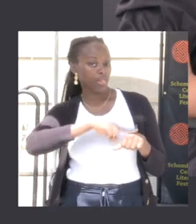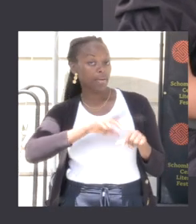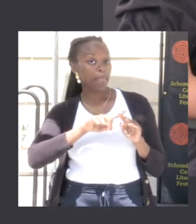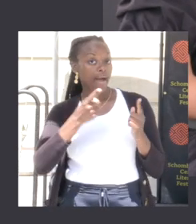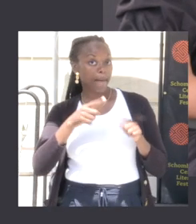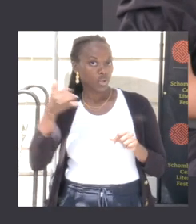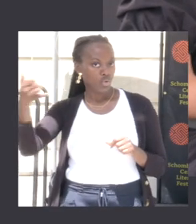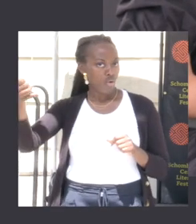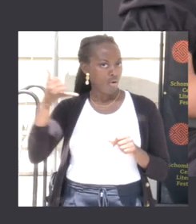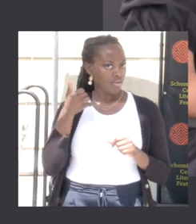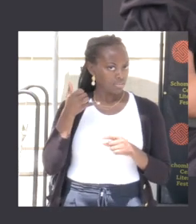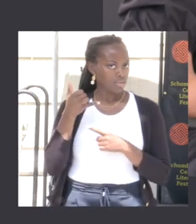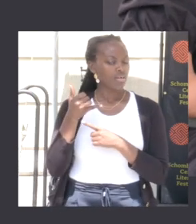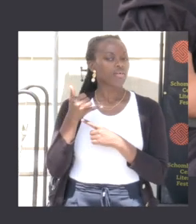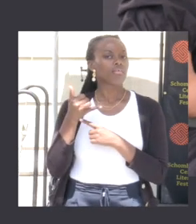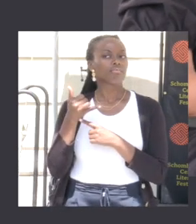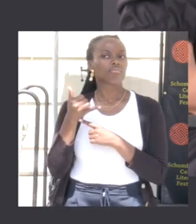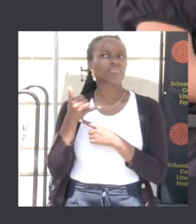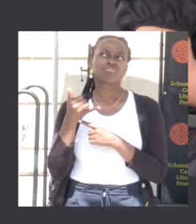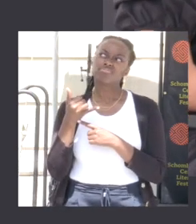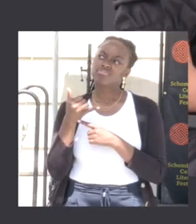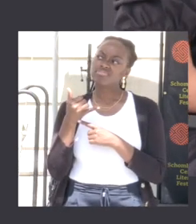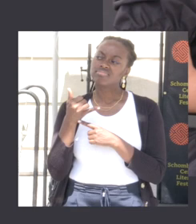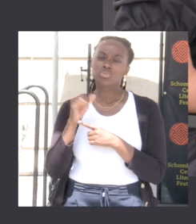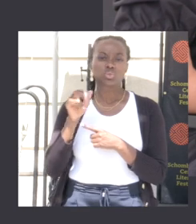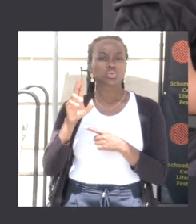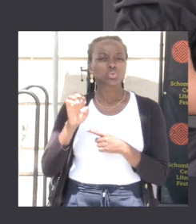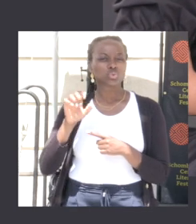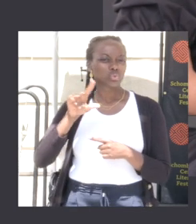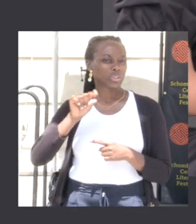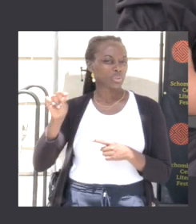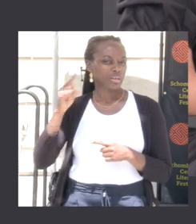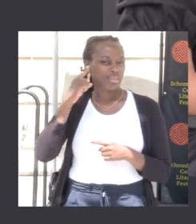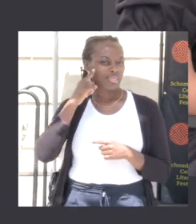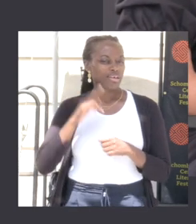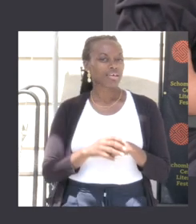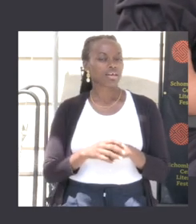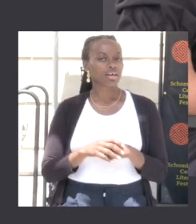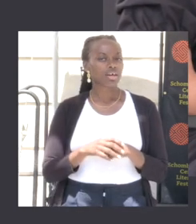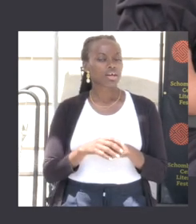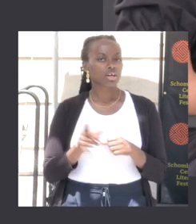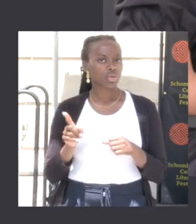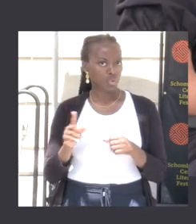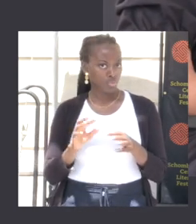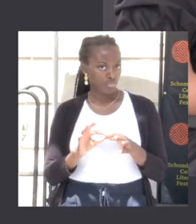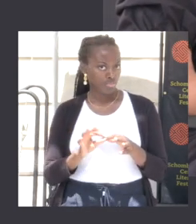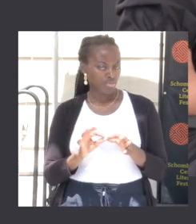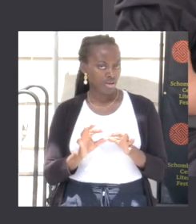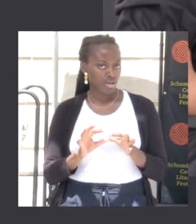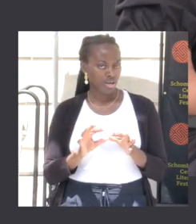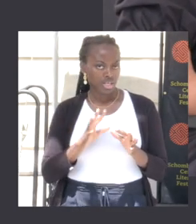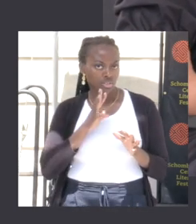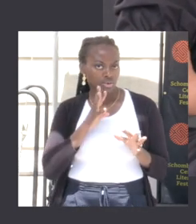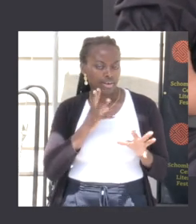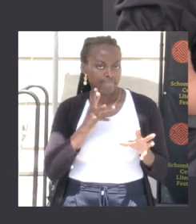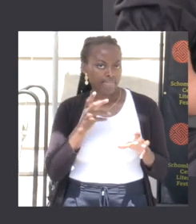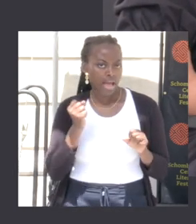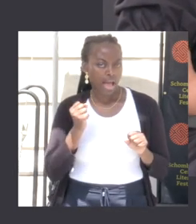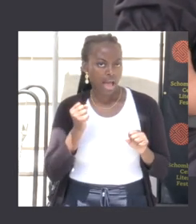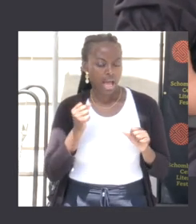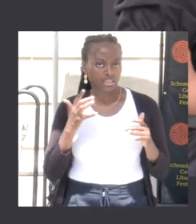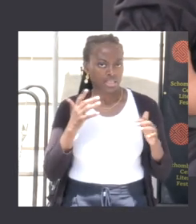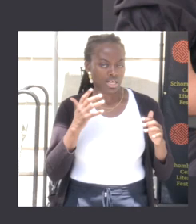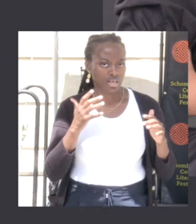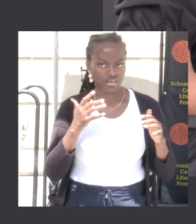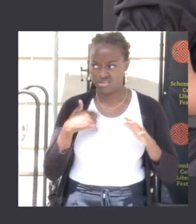that day, this is, I don't know, June 2020, Yep. You were like, talking really fast and a little bit frantic, and I was like,